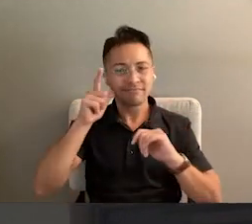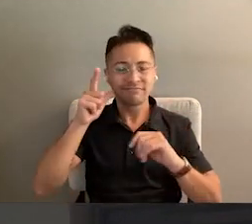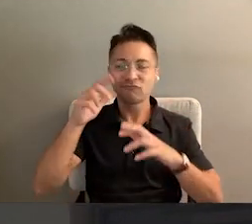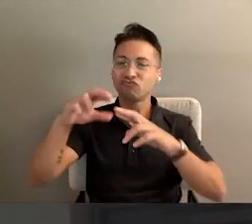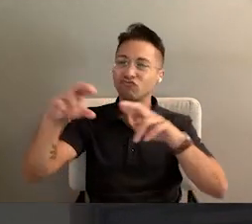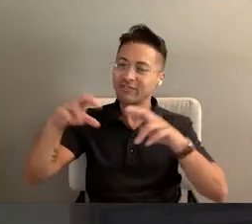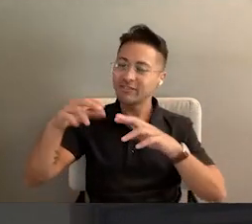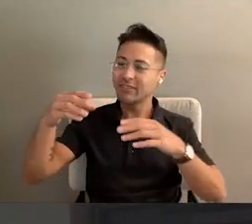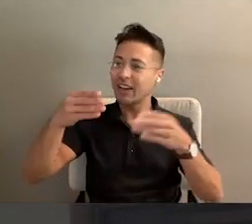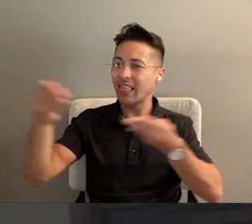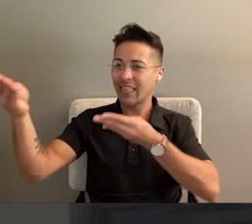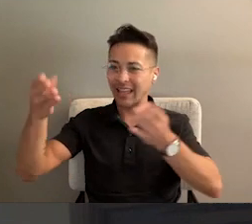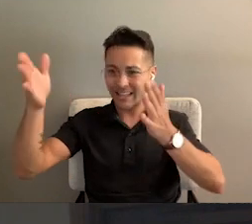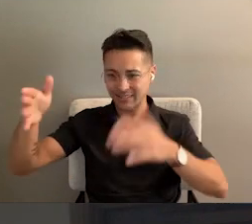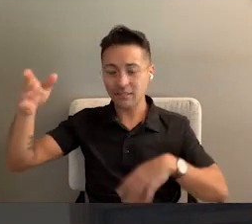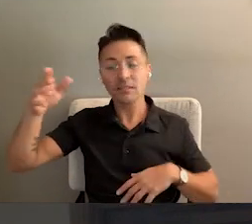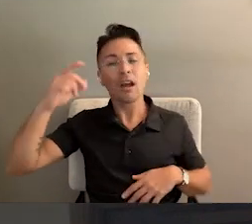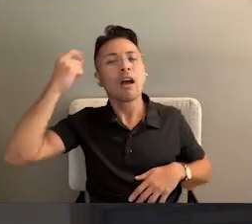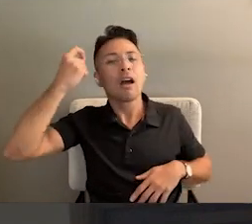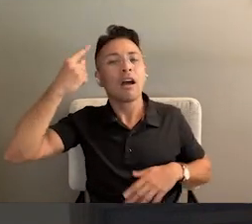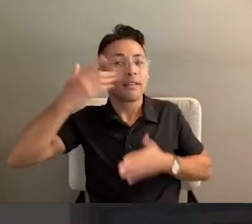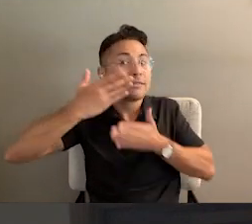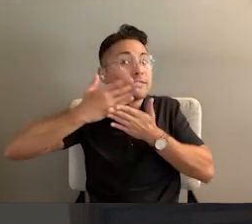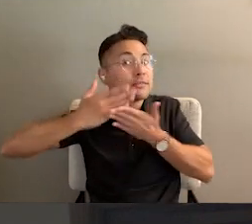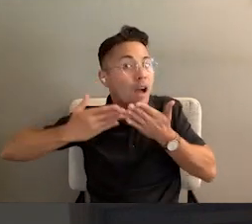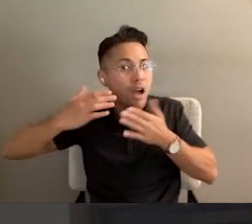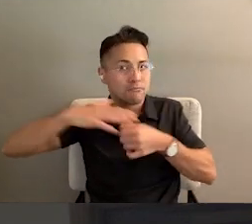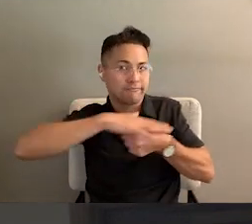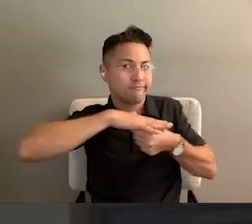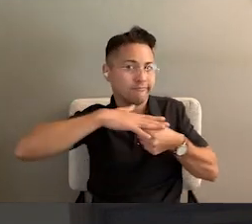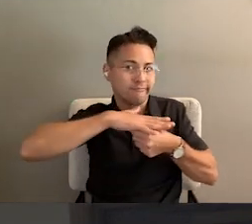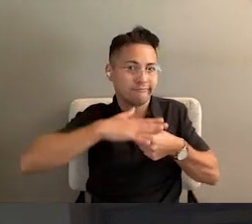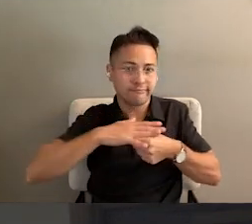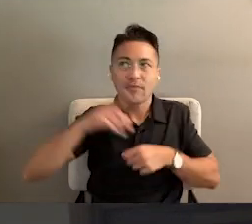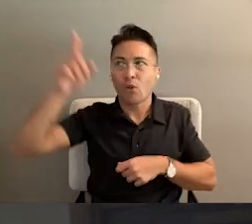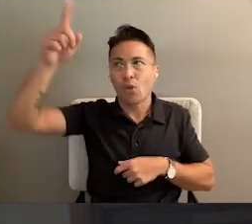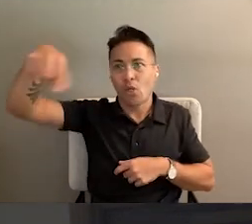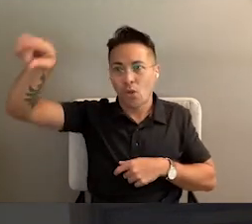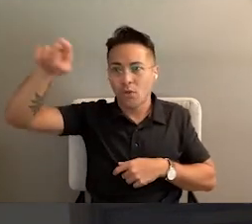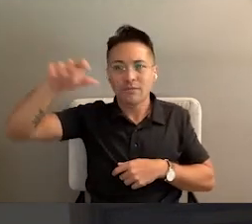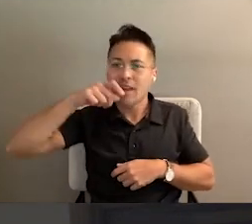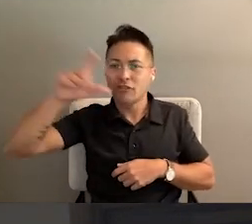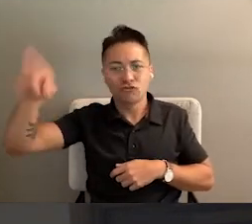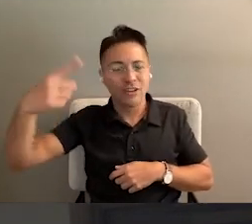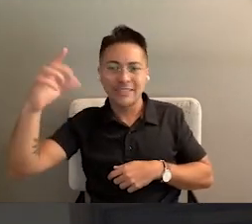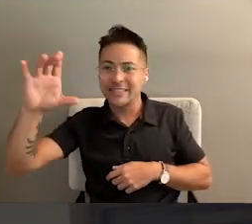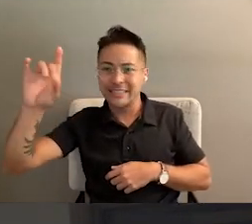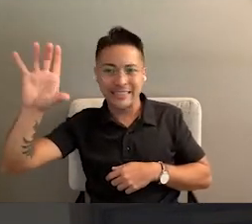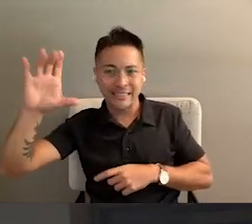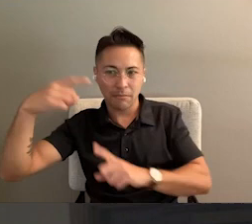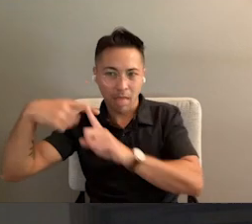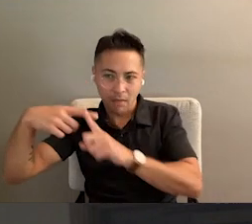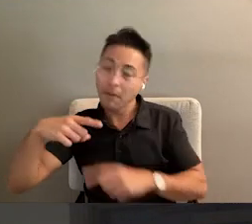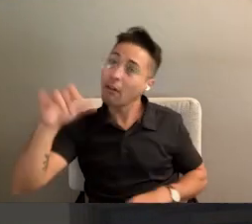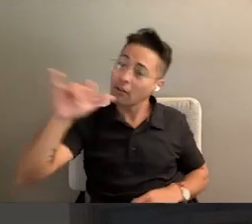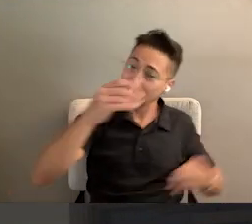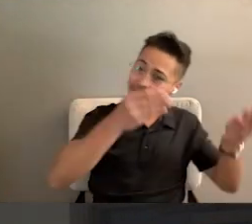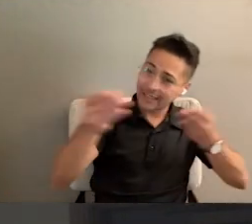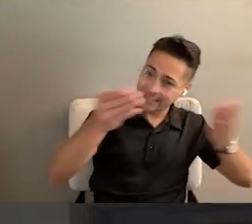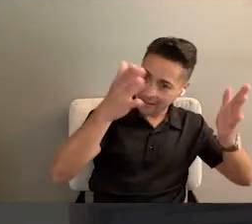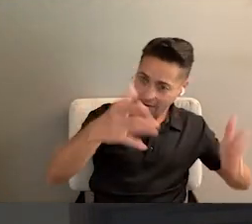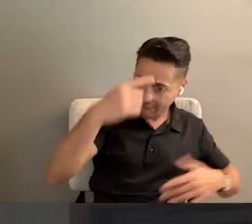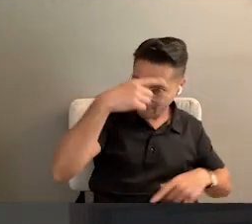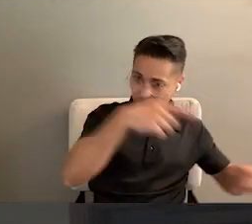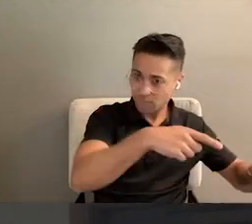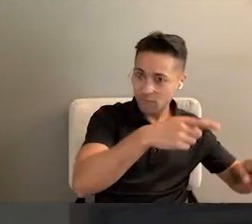don't, okay? There are some listen, regional liaisons right now in some regions. Those regional liaisons